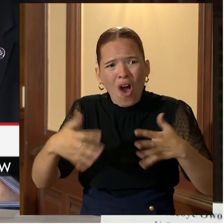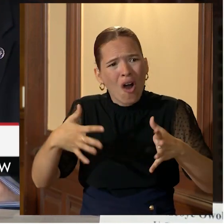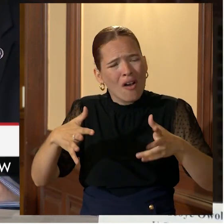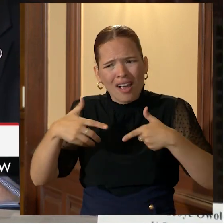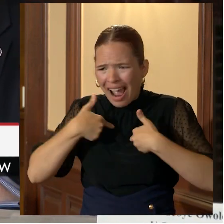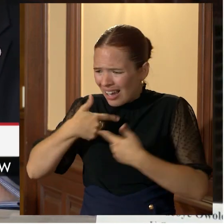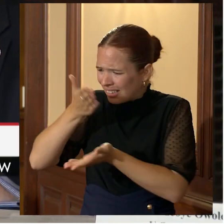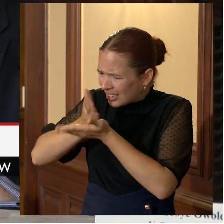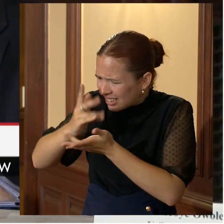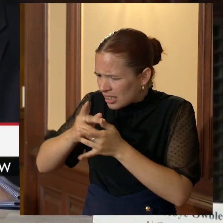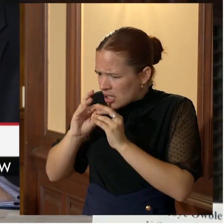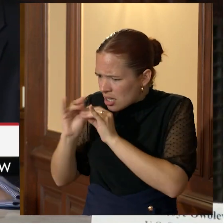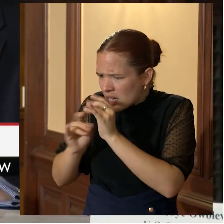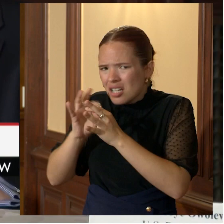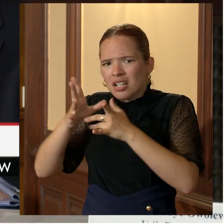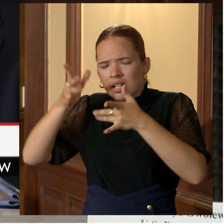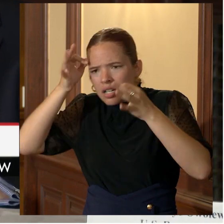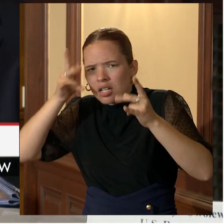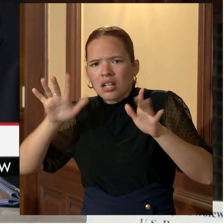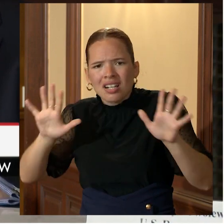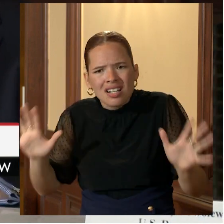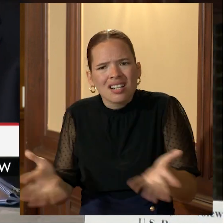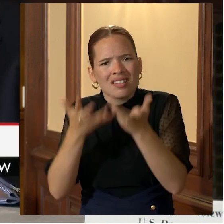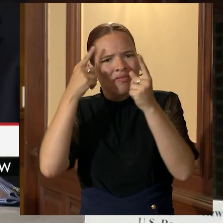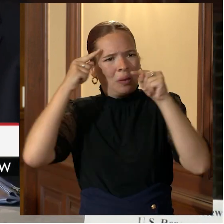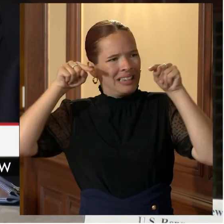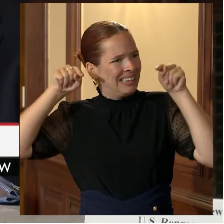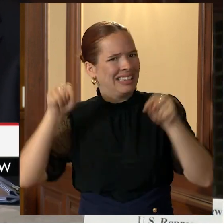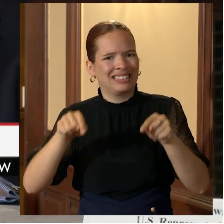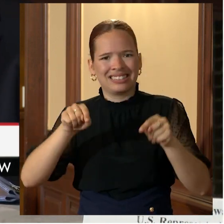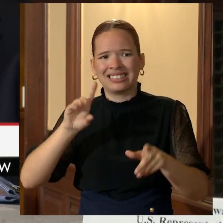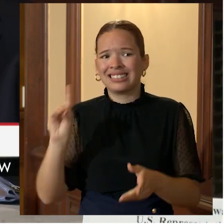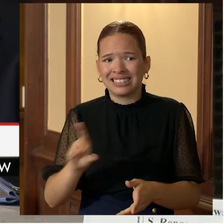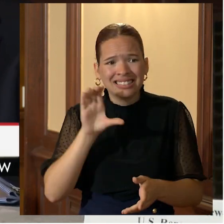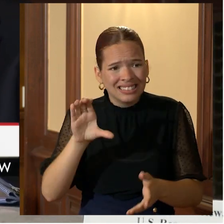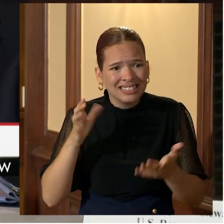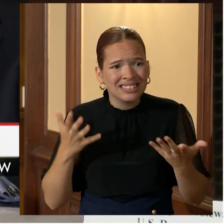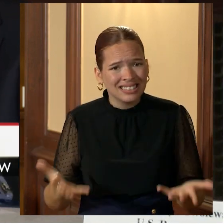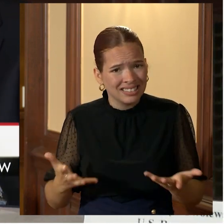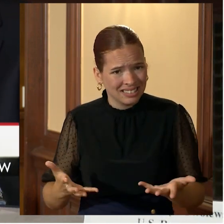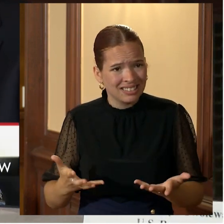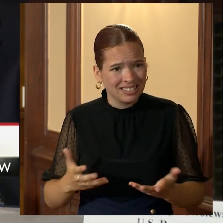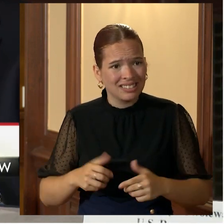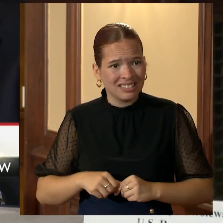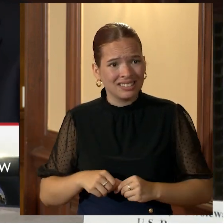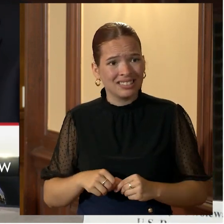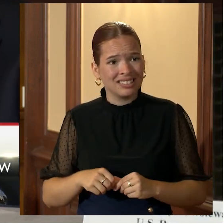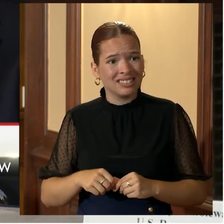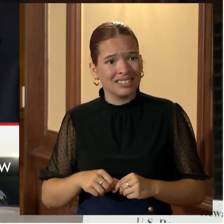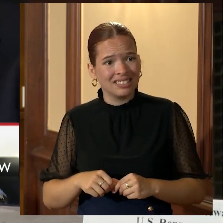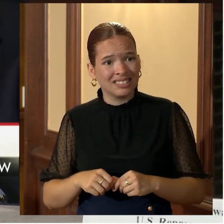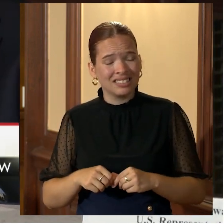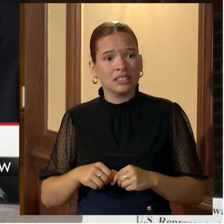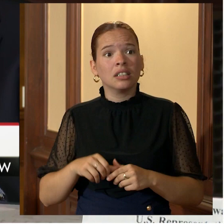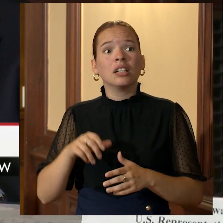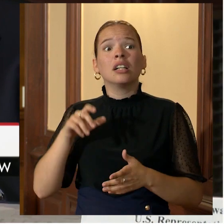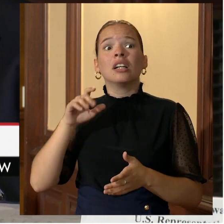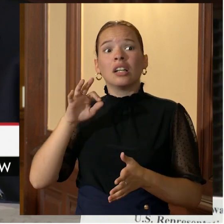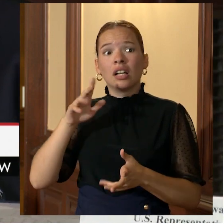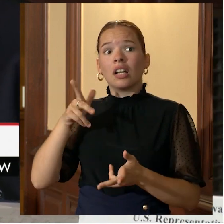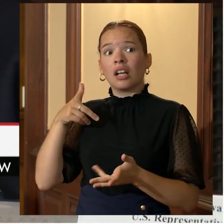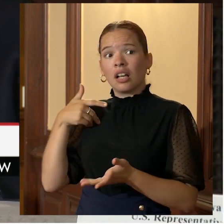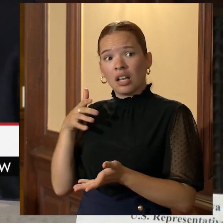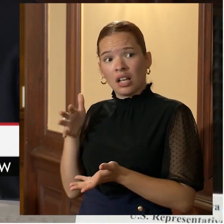of Columbia that earn their own keep. If you take all the money that's been given to our delegation since the day our delegation